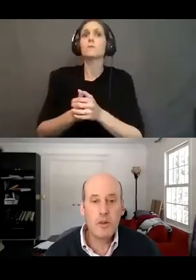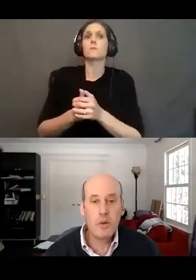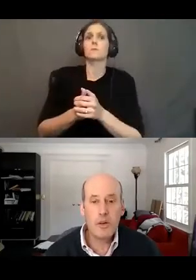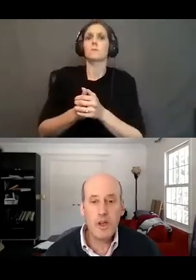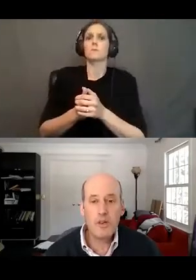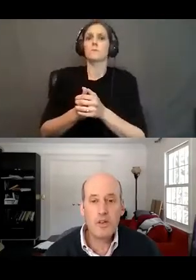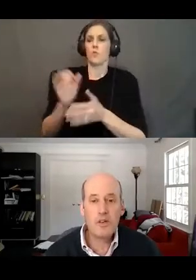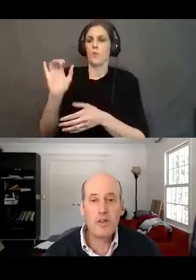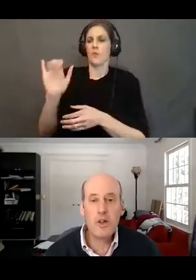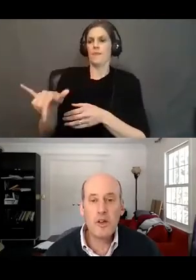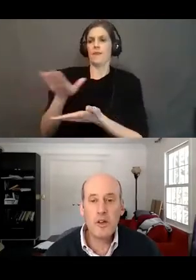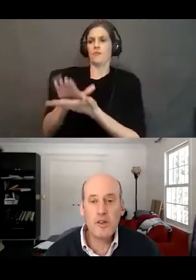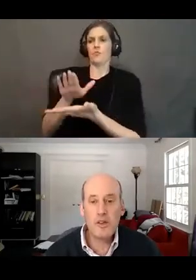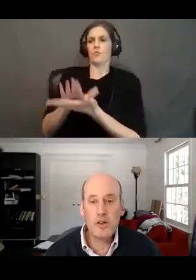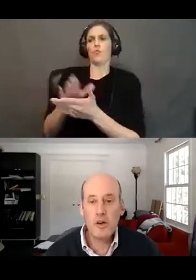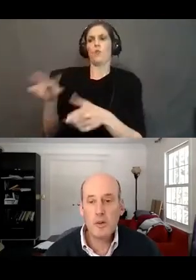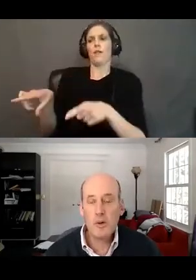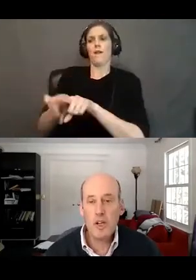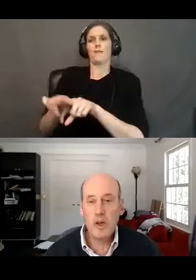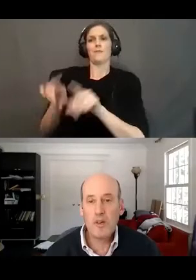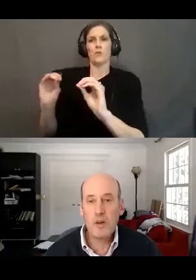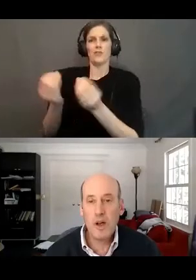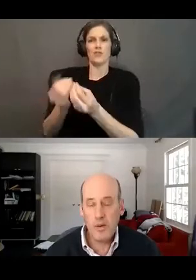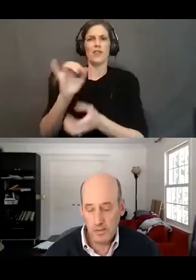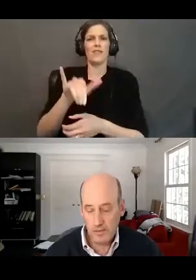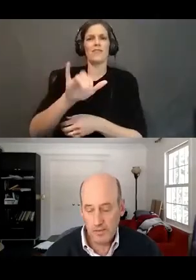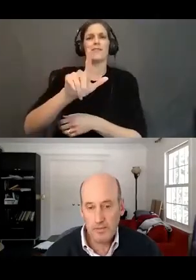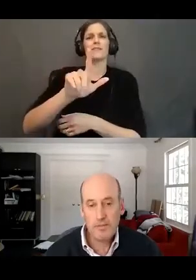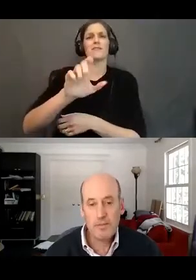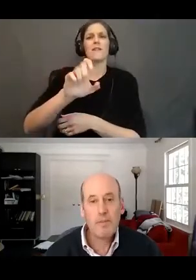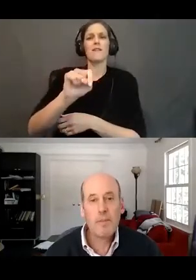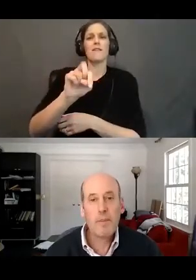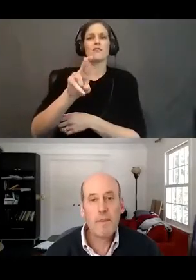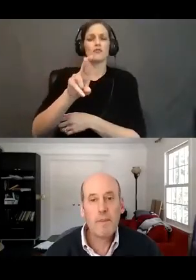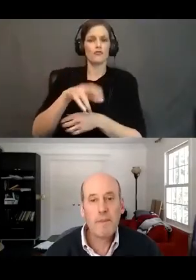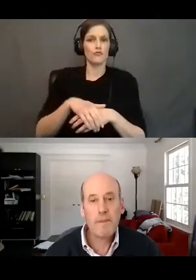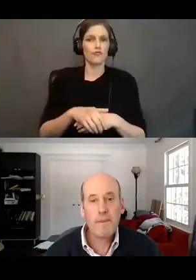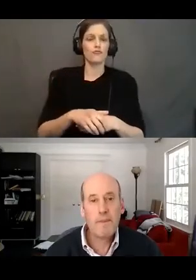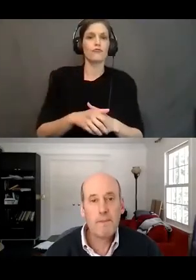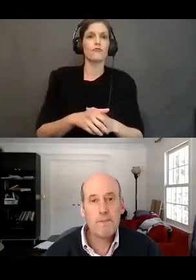school as an organization. This is called a cluster randomized trial.